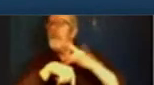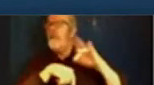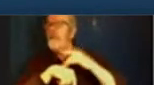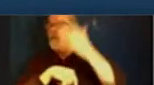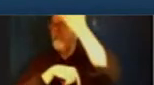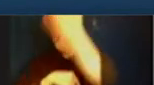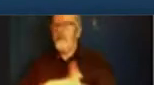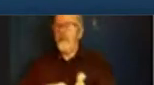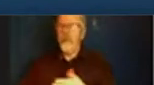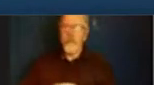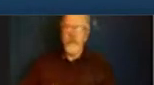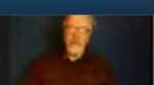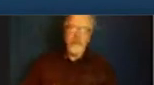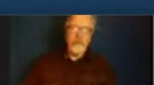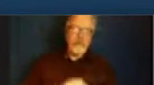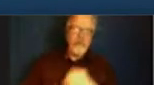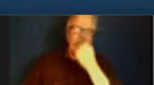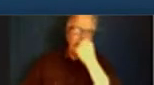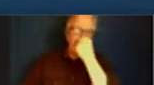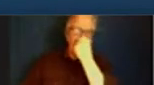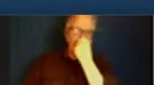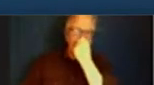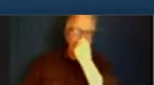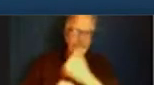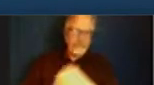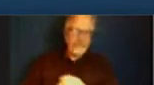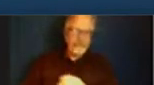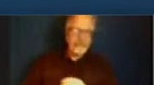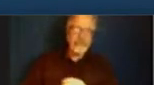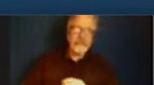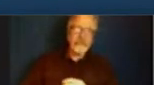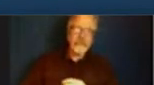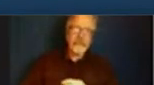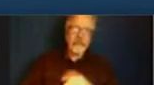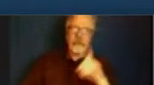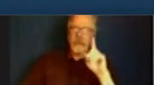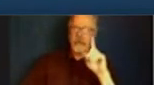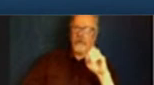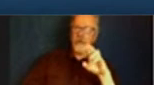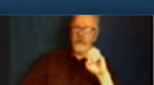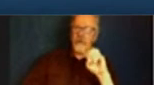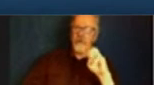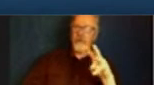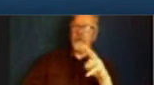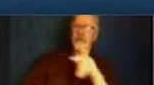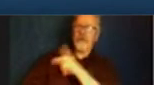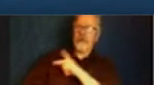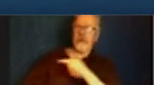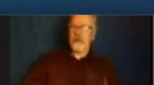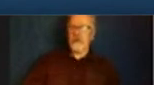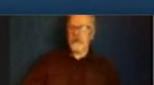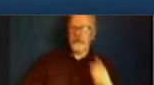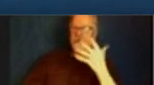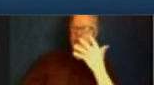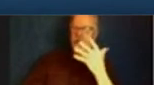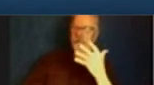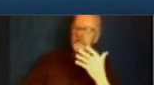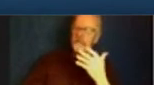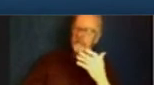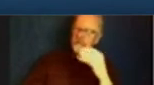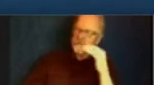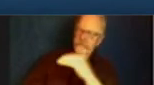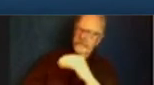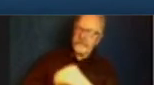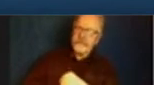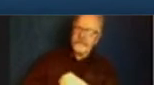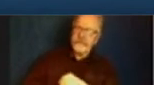All right, up next, we'll go with Drew from King 5. Go ahead, Drew. Good afternoon, Governor. If keeping schools open is